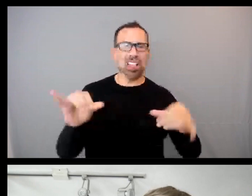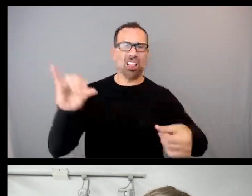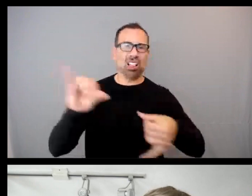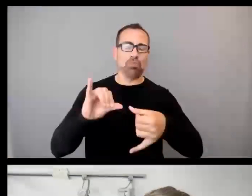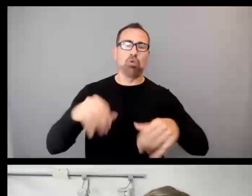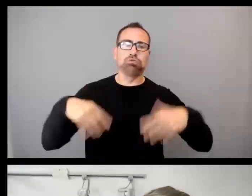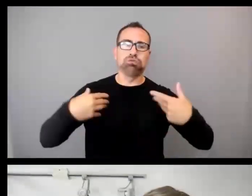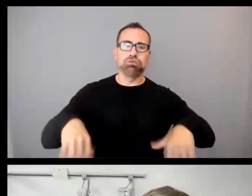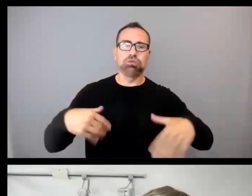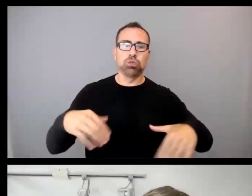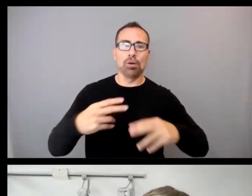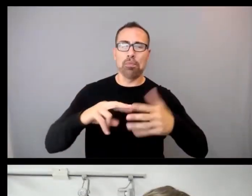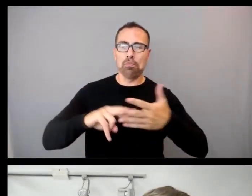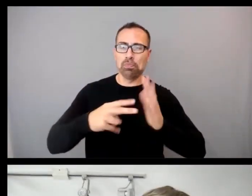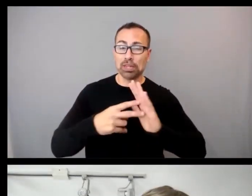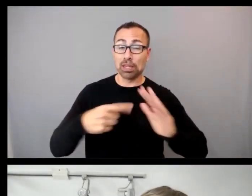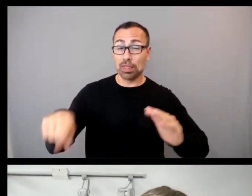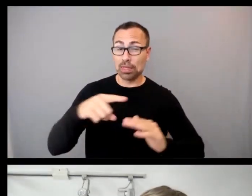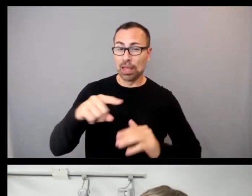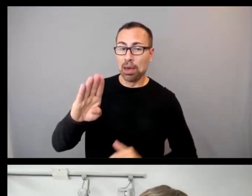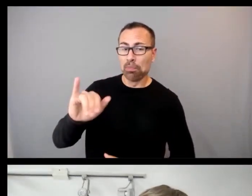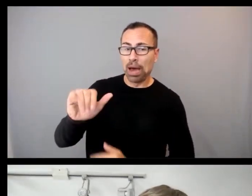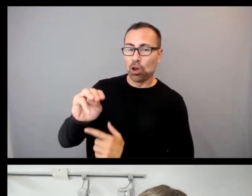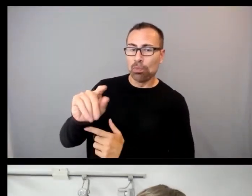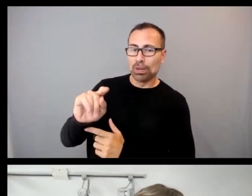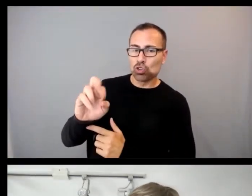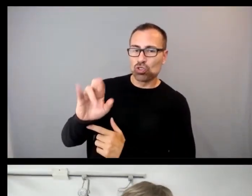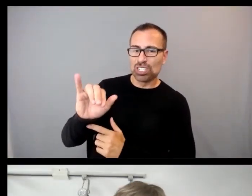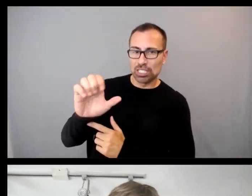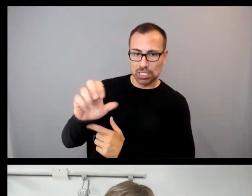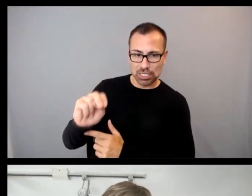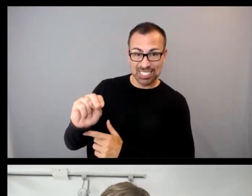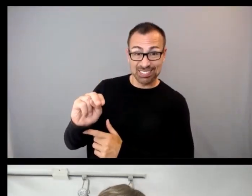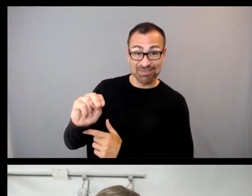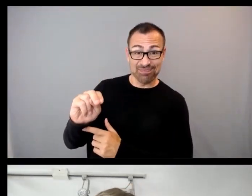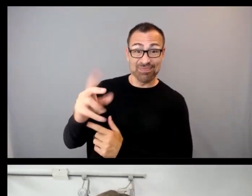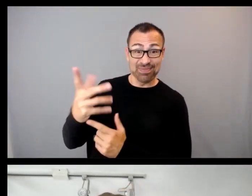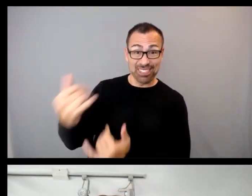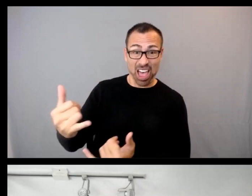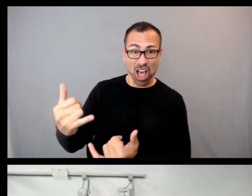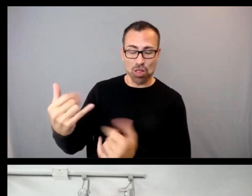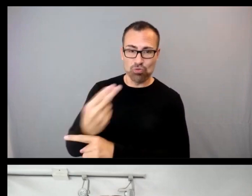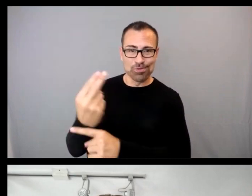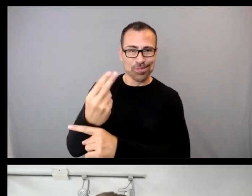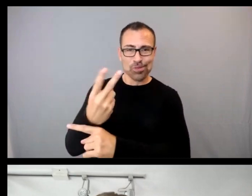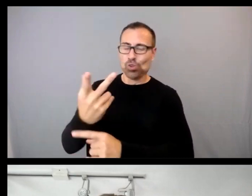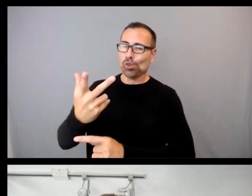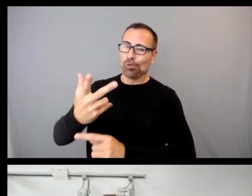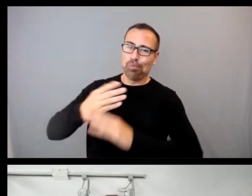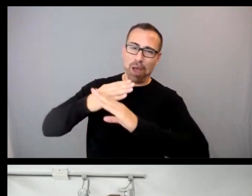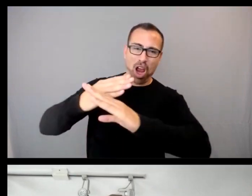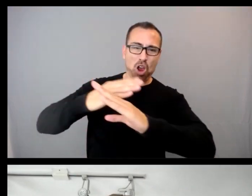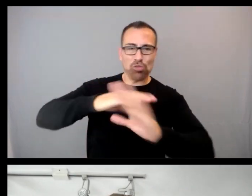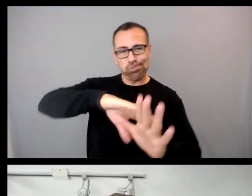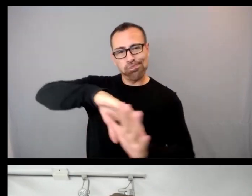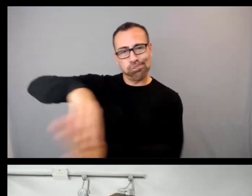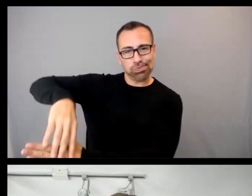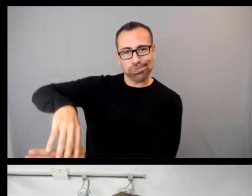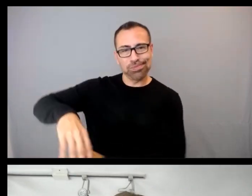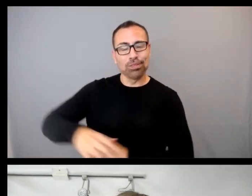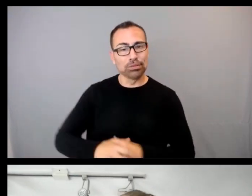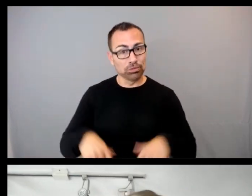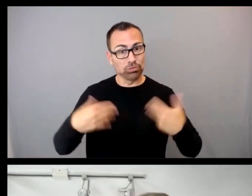for bioinformaticians to use this and really accelerate the path for clinical genomics. And so we're seeing impact